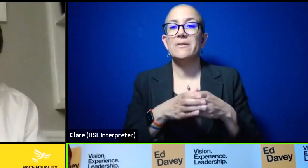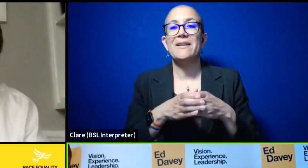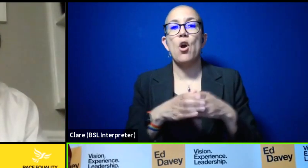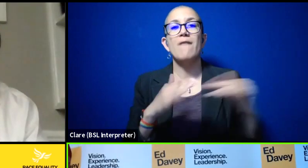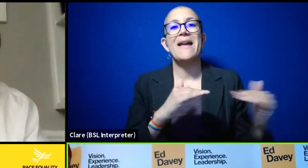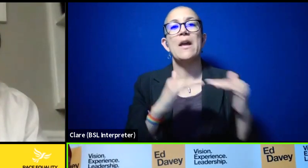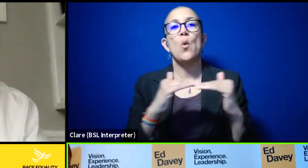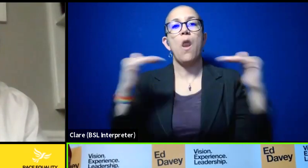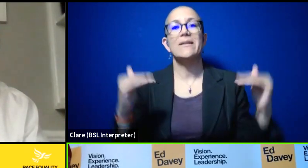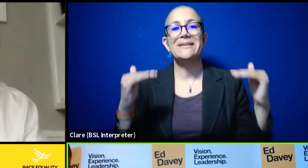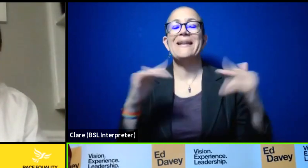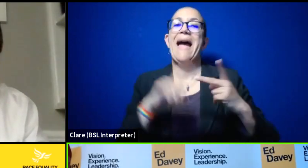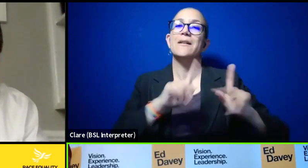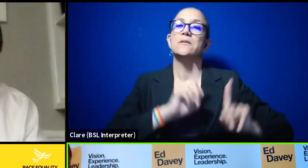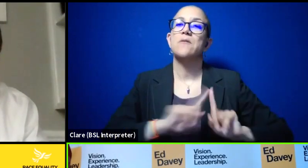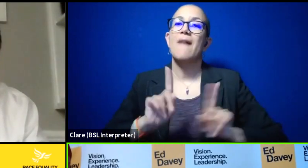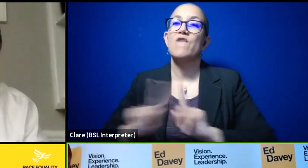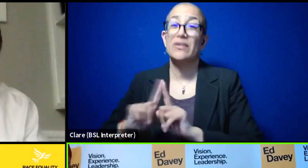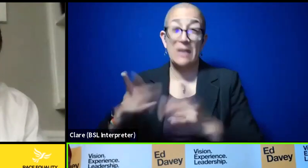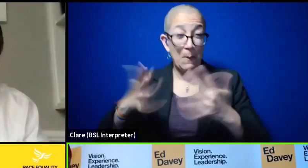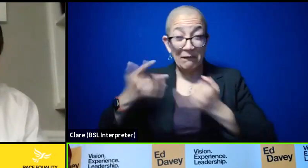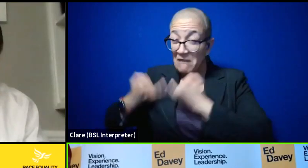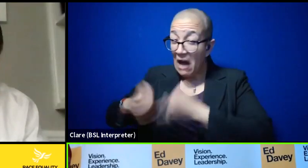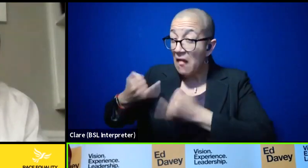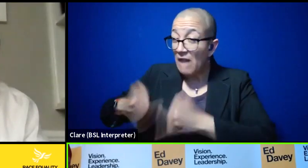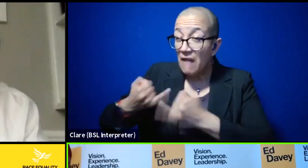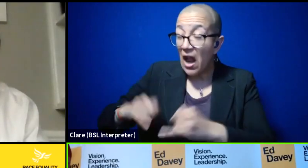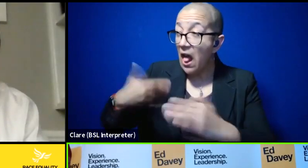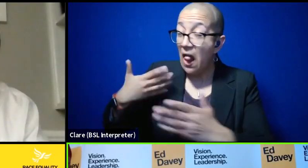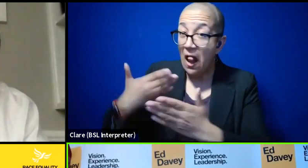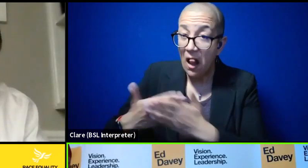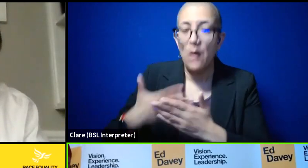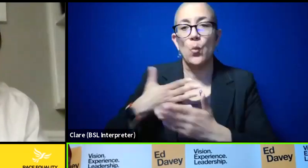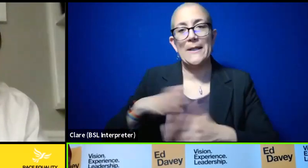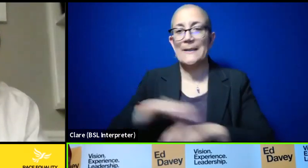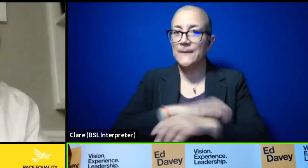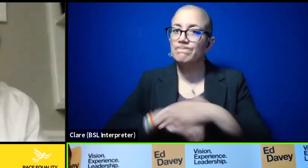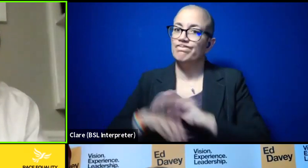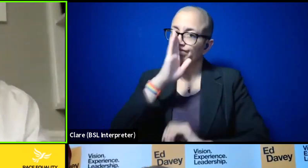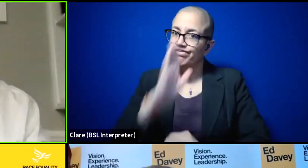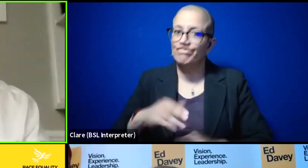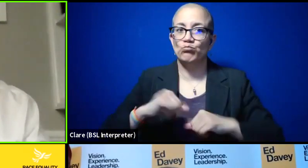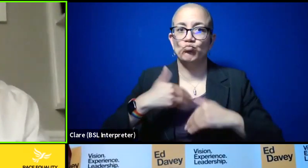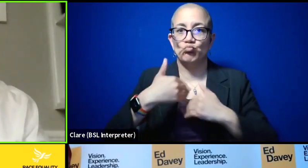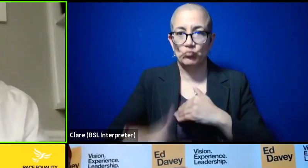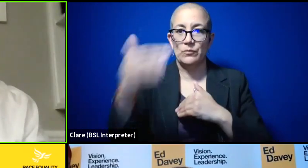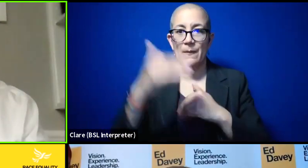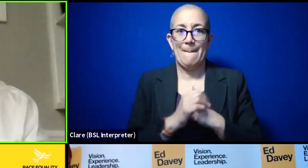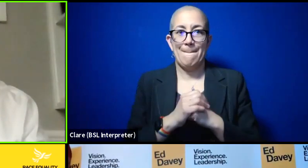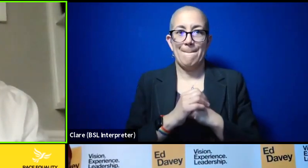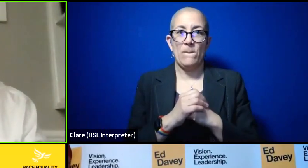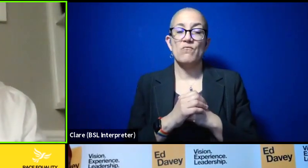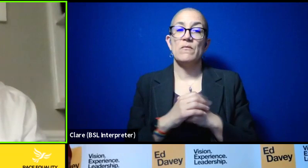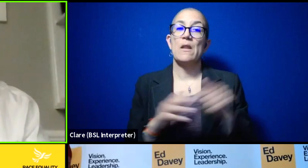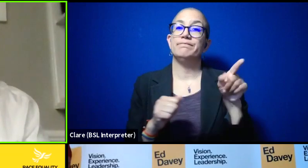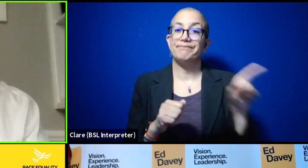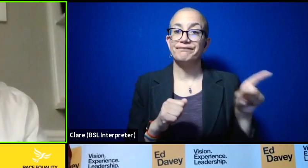diversity. We've failed for too long. We've got to get on with it. The largest number of questions we